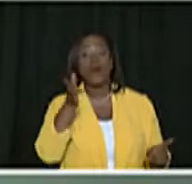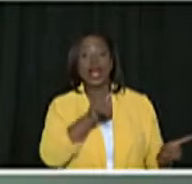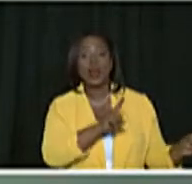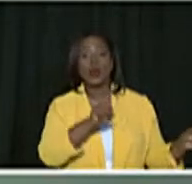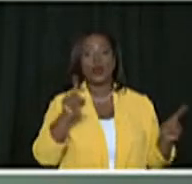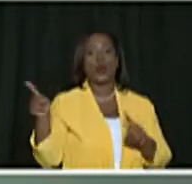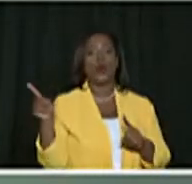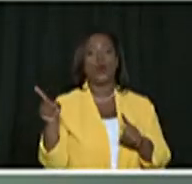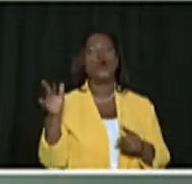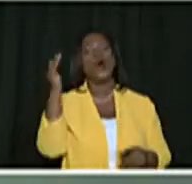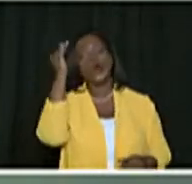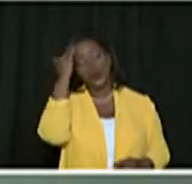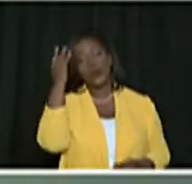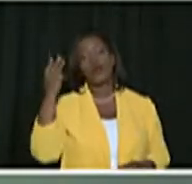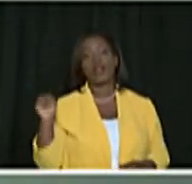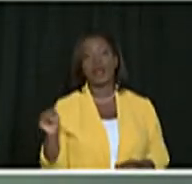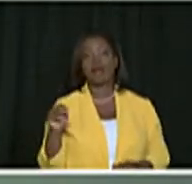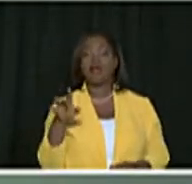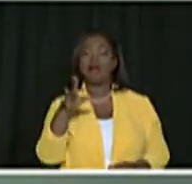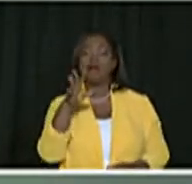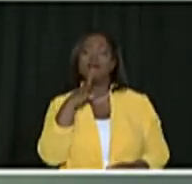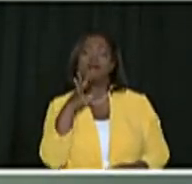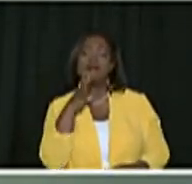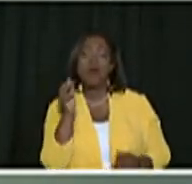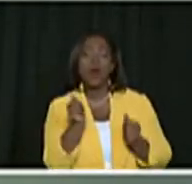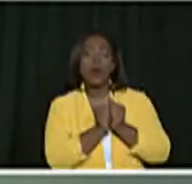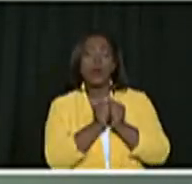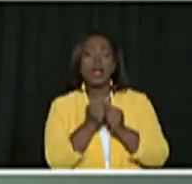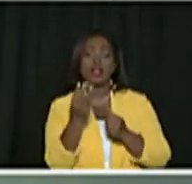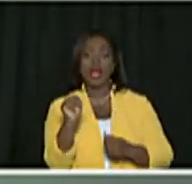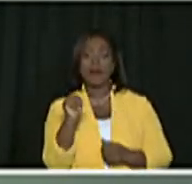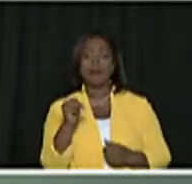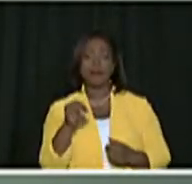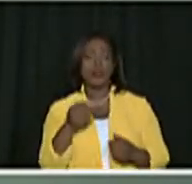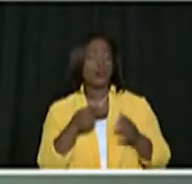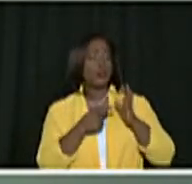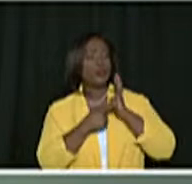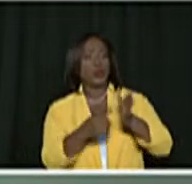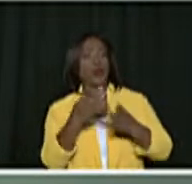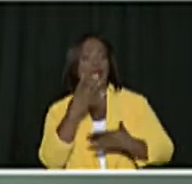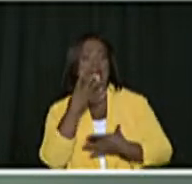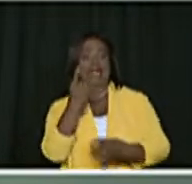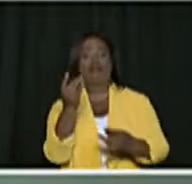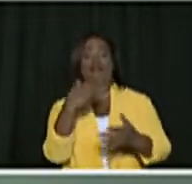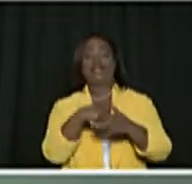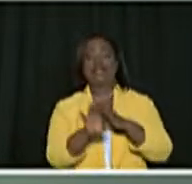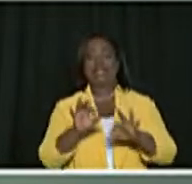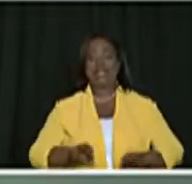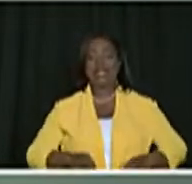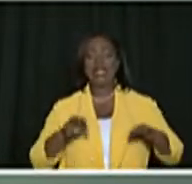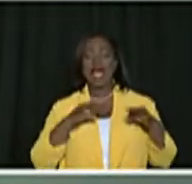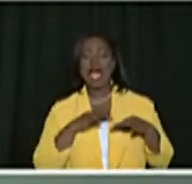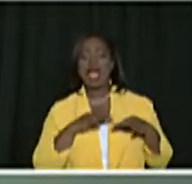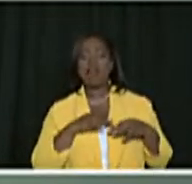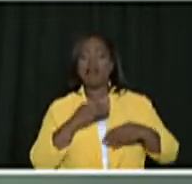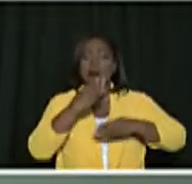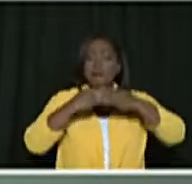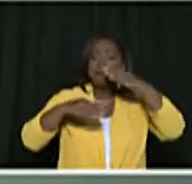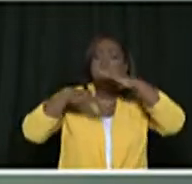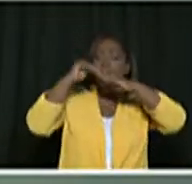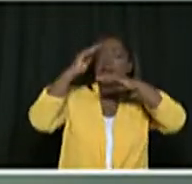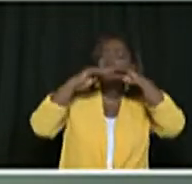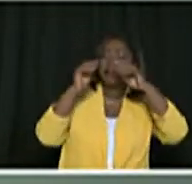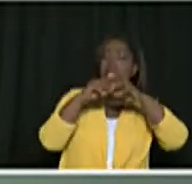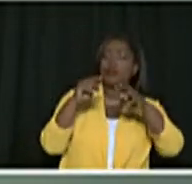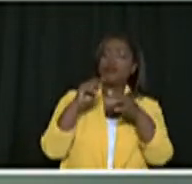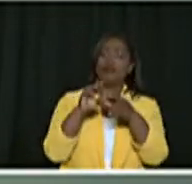them, talk with them, show interest in their lives, and just build relationships. As Mrs. Gajeway said, we want to